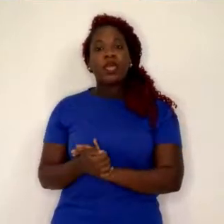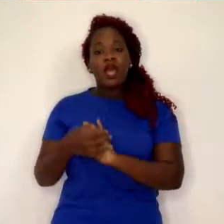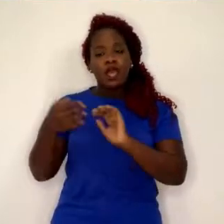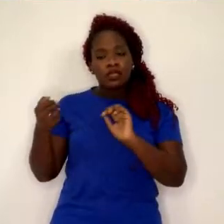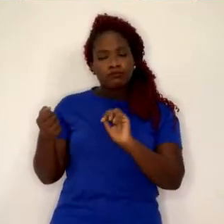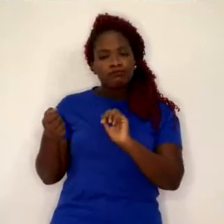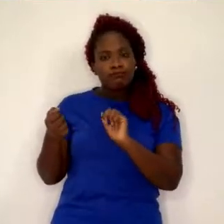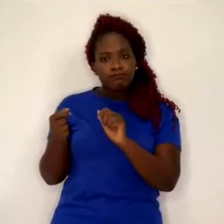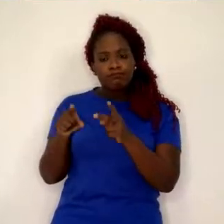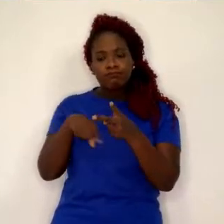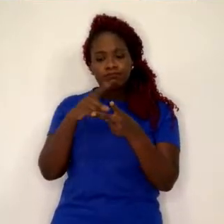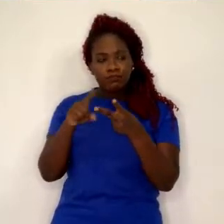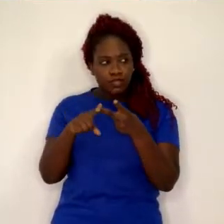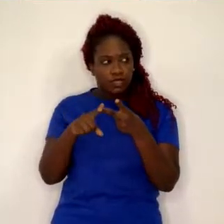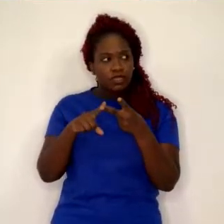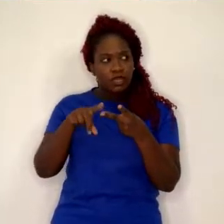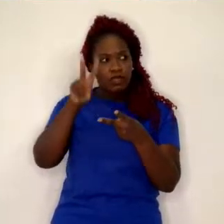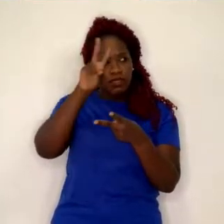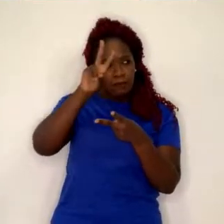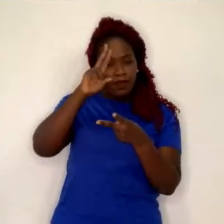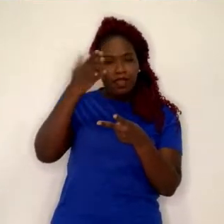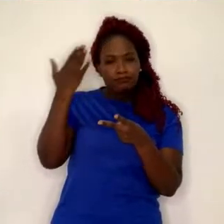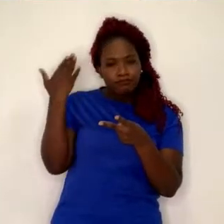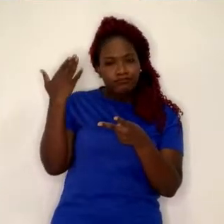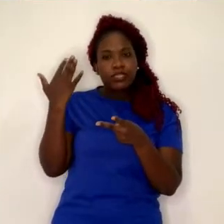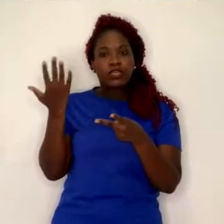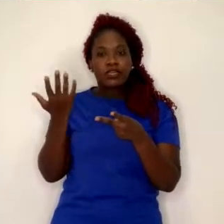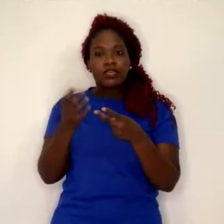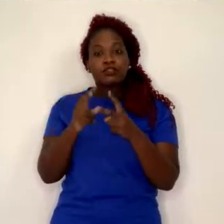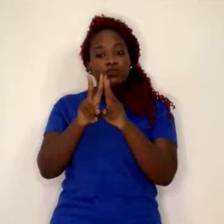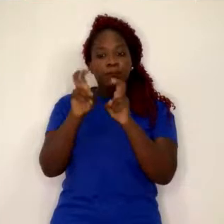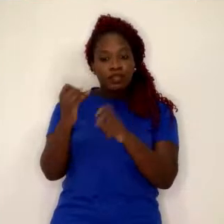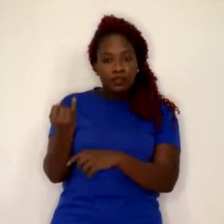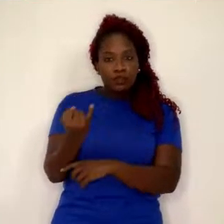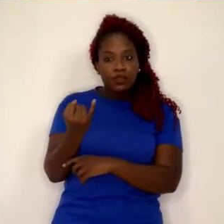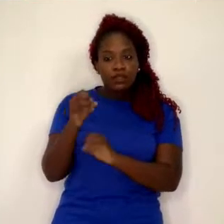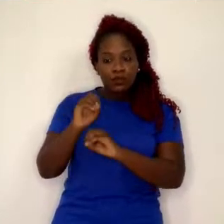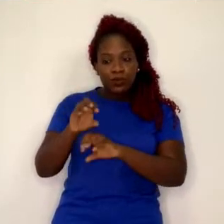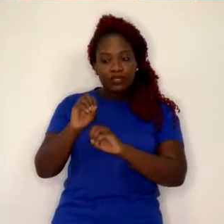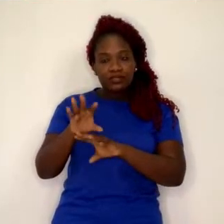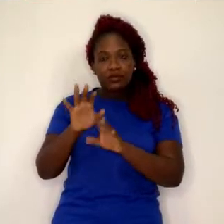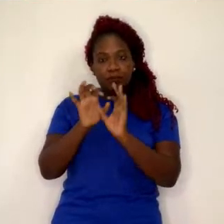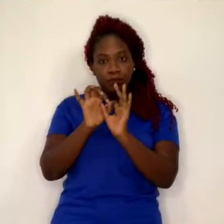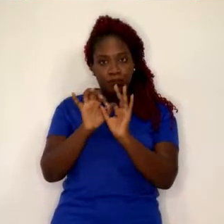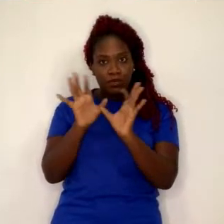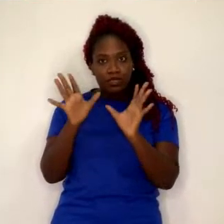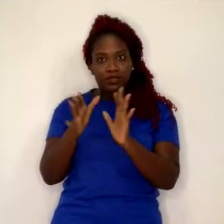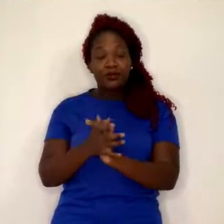recognition. And we also need to advance in this process and talk about